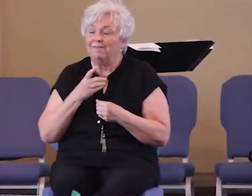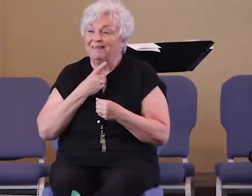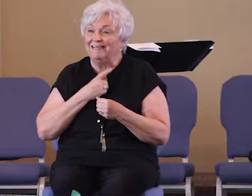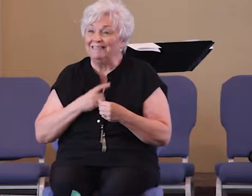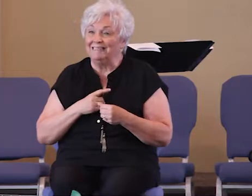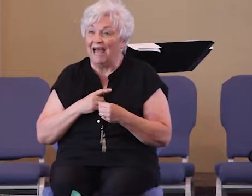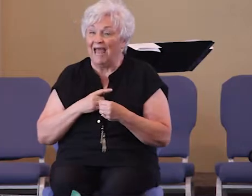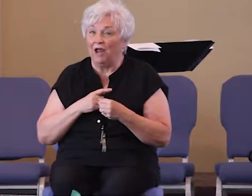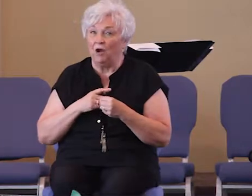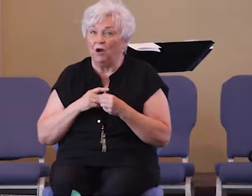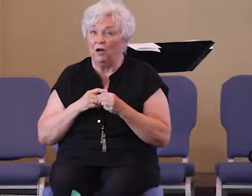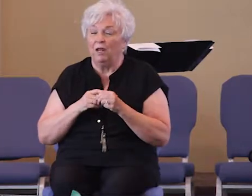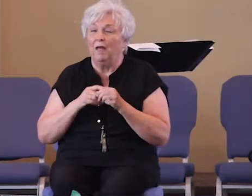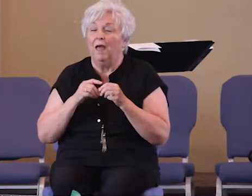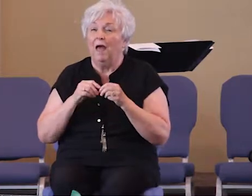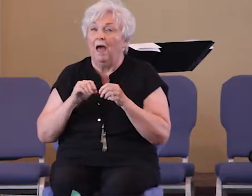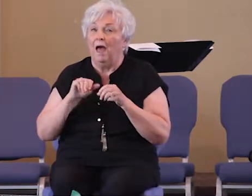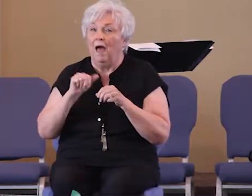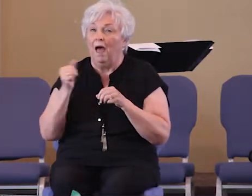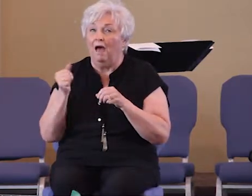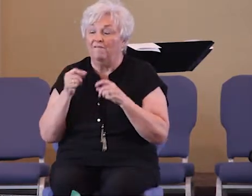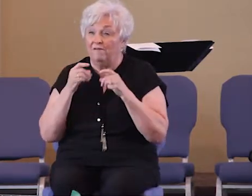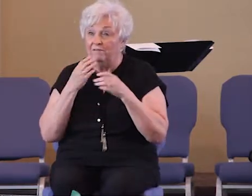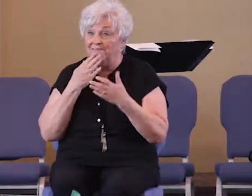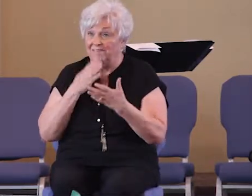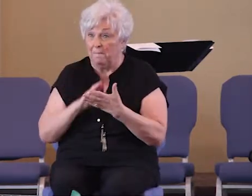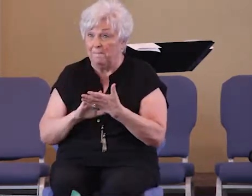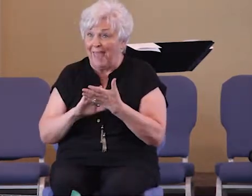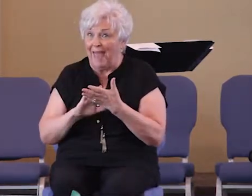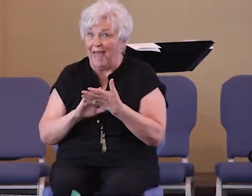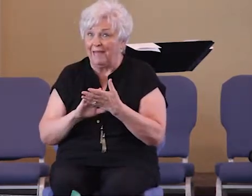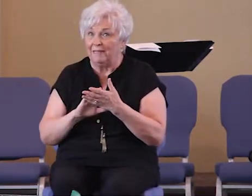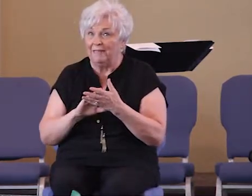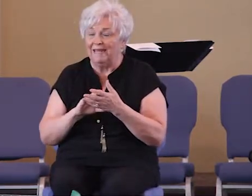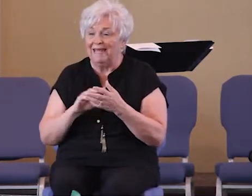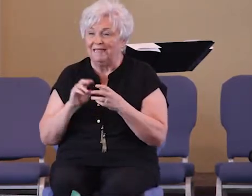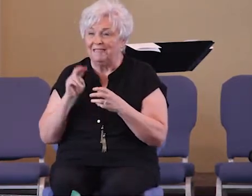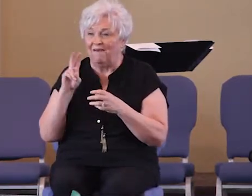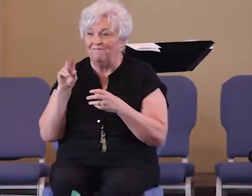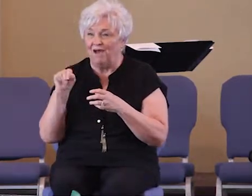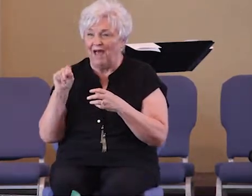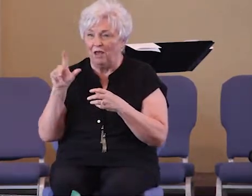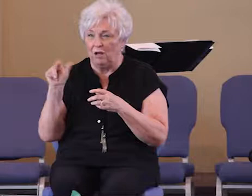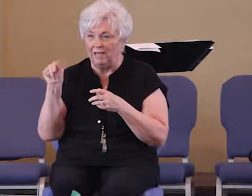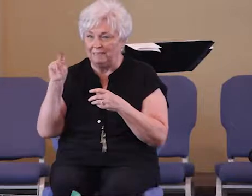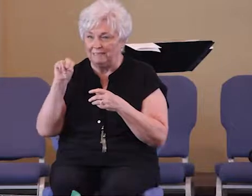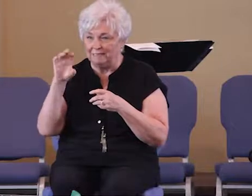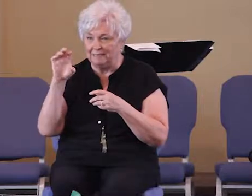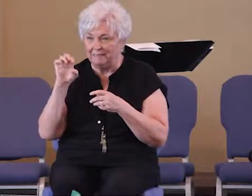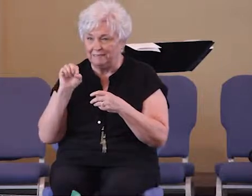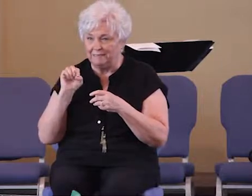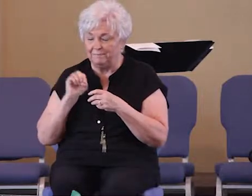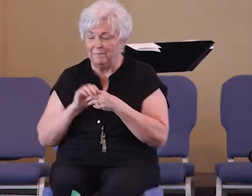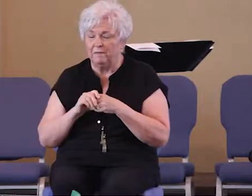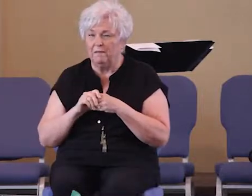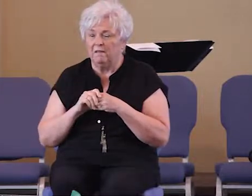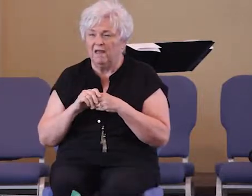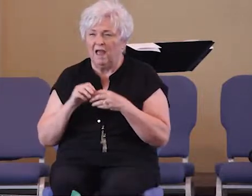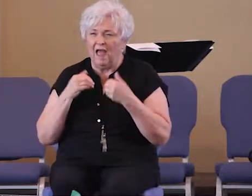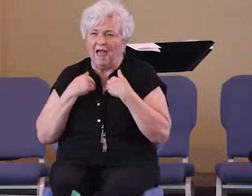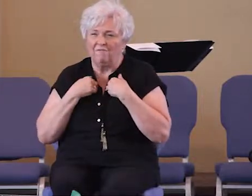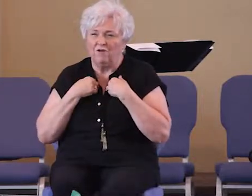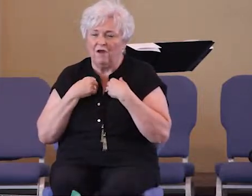violence. So desire good, not bad. Have you ever wished ill